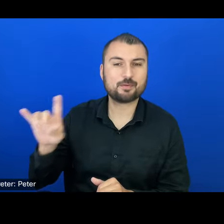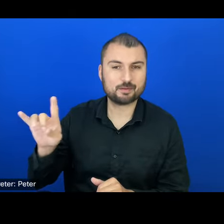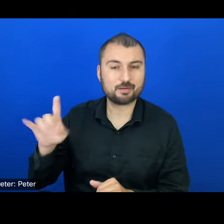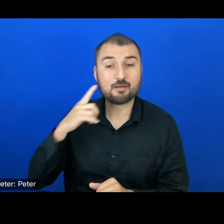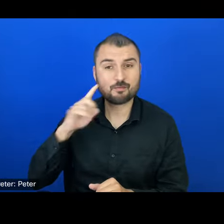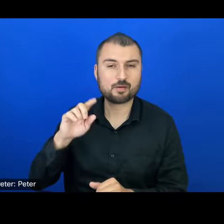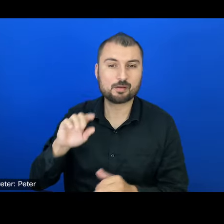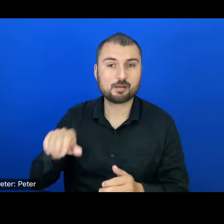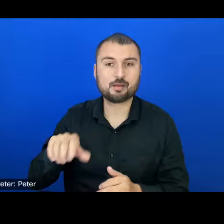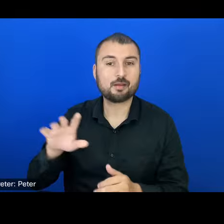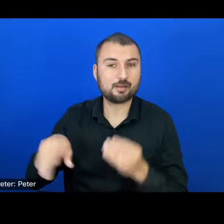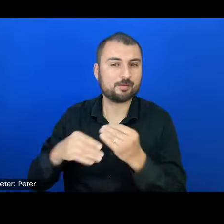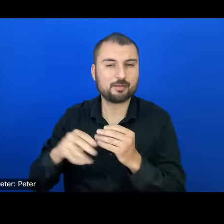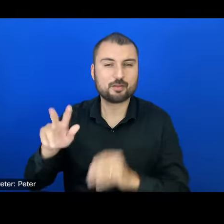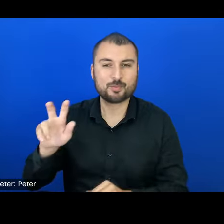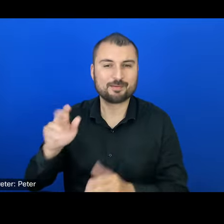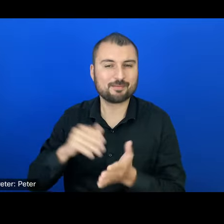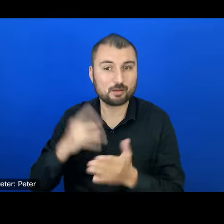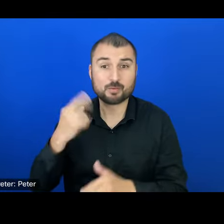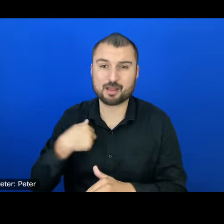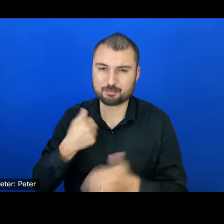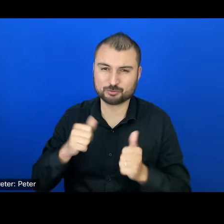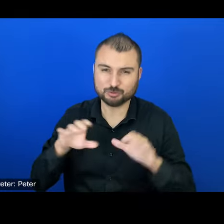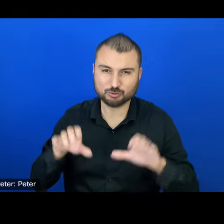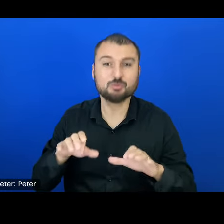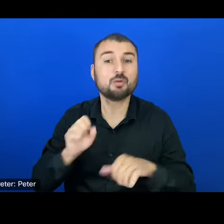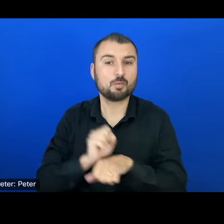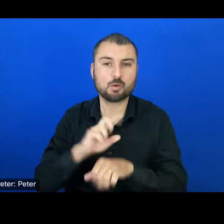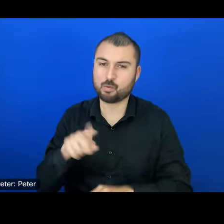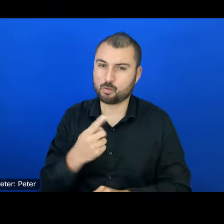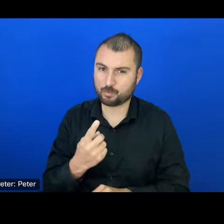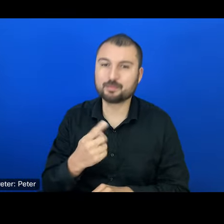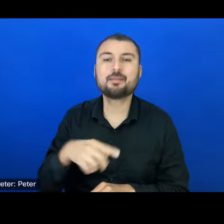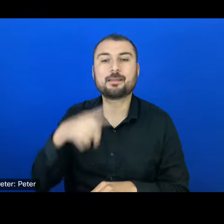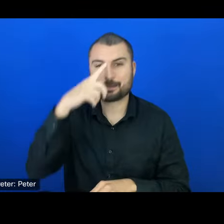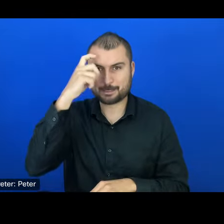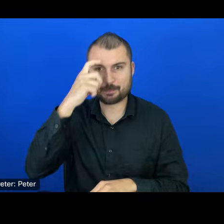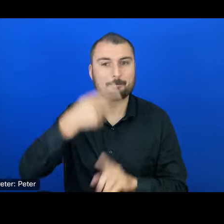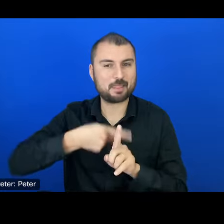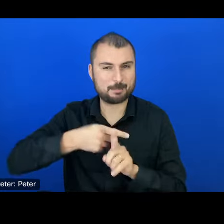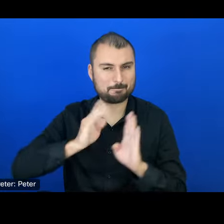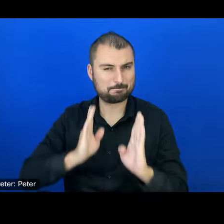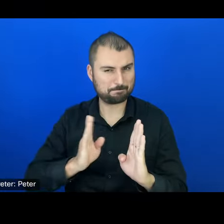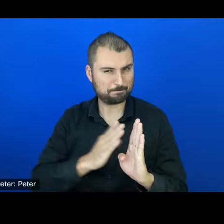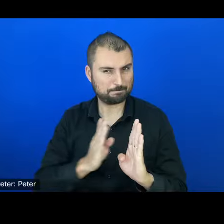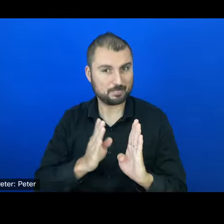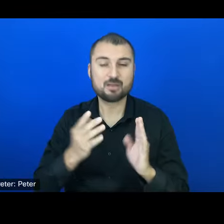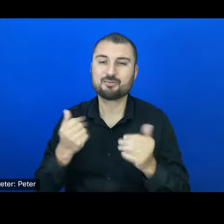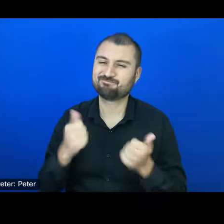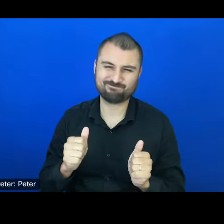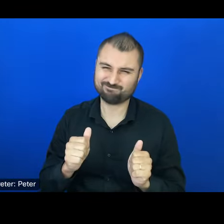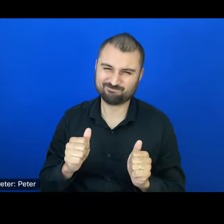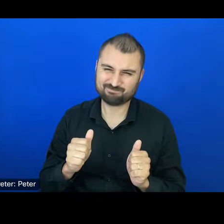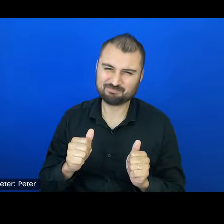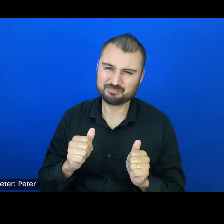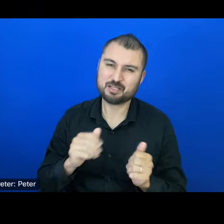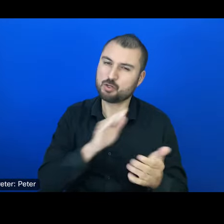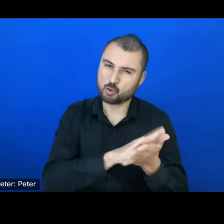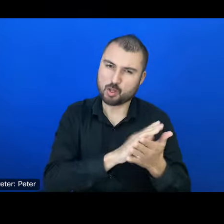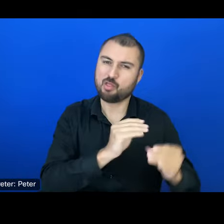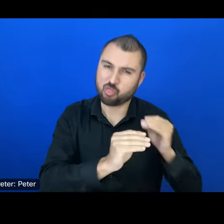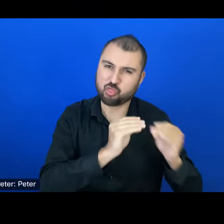another $300,000 because I'm trying to do the work all the way in the summer months. We try not to do any work on the schools when it's